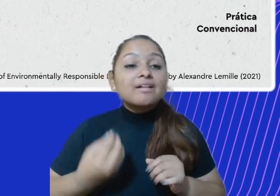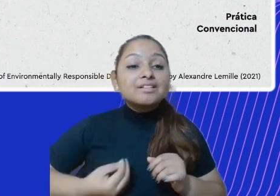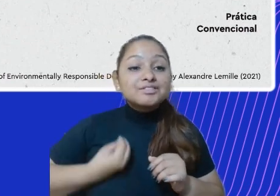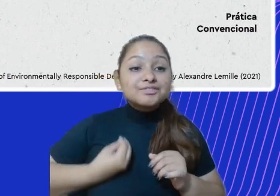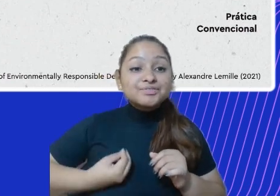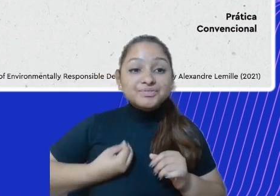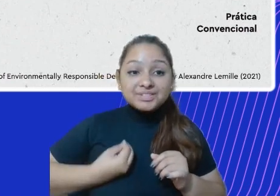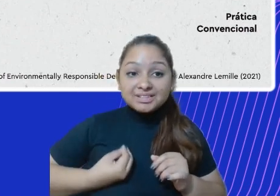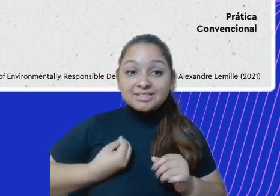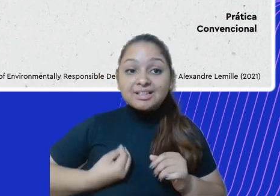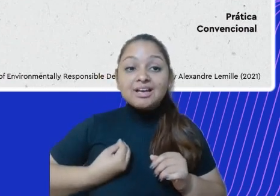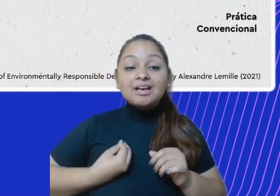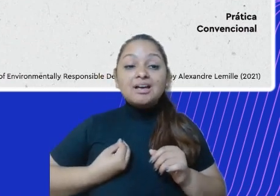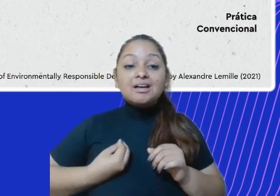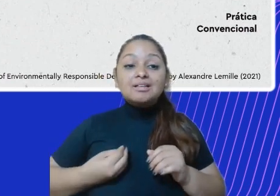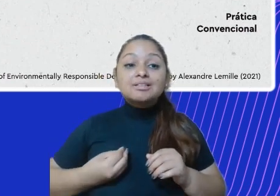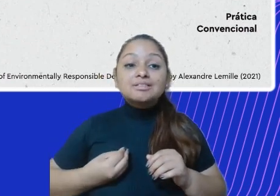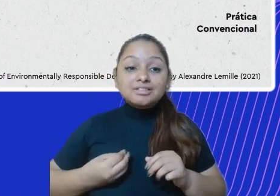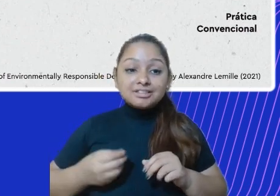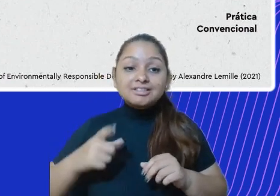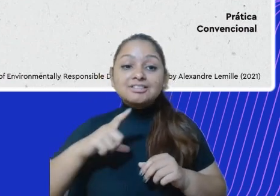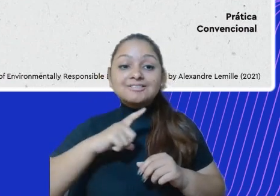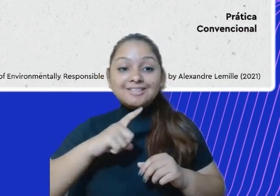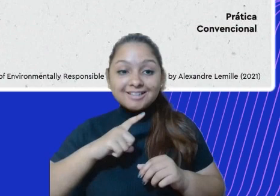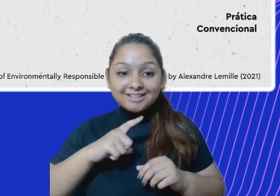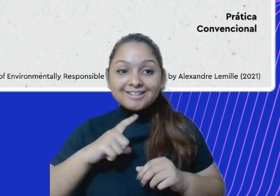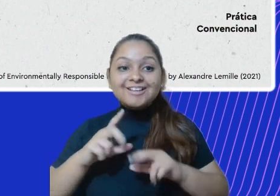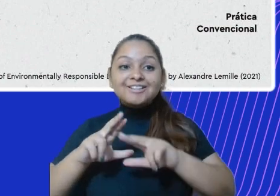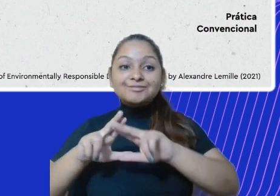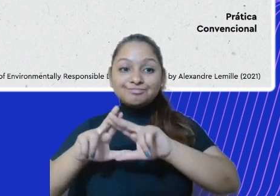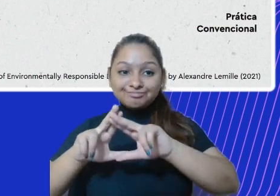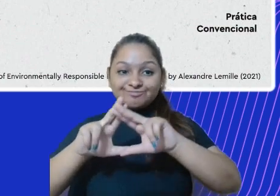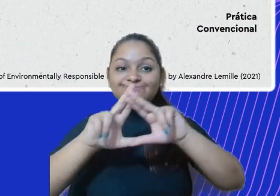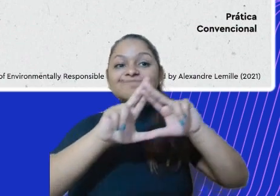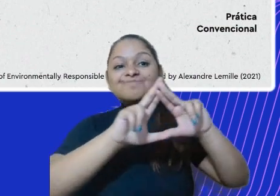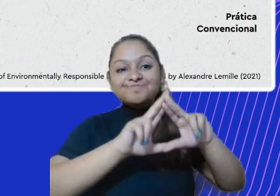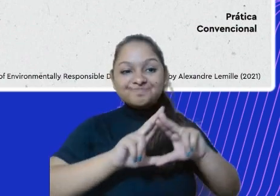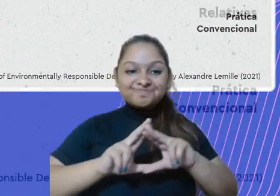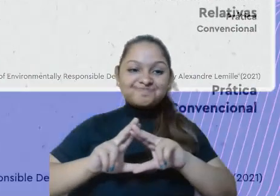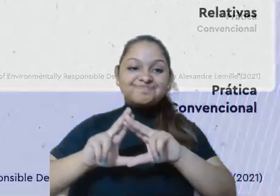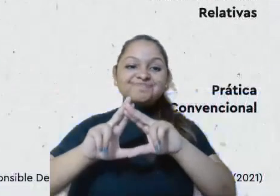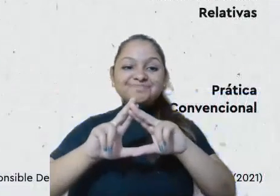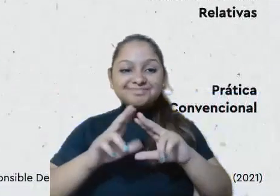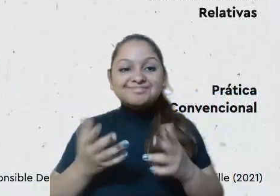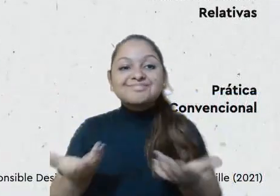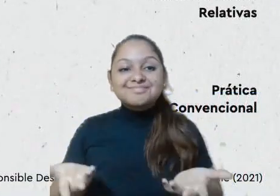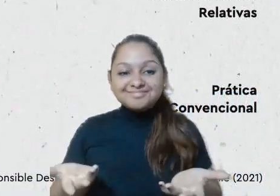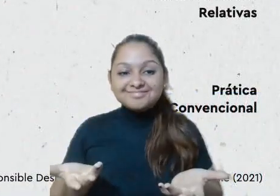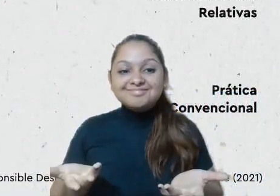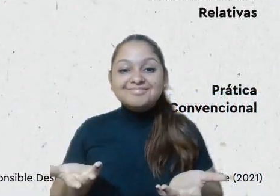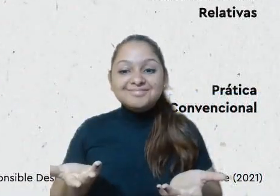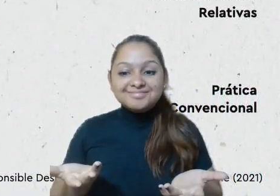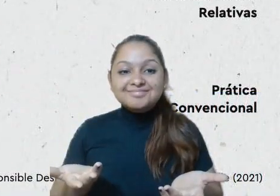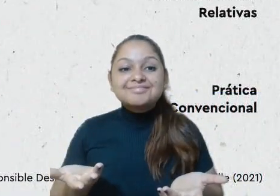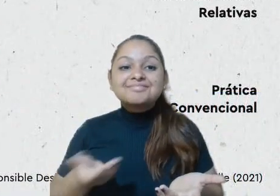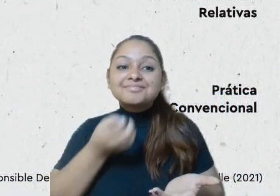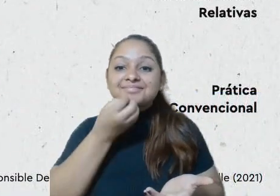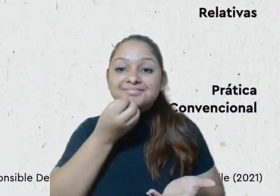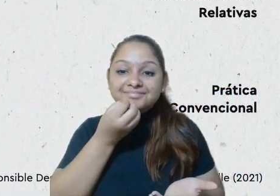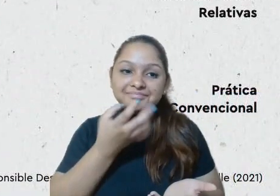are regenerative, and we can have the rules of the ecosystem as a society that